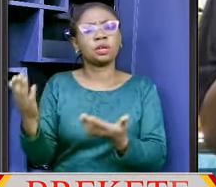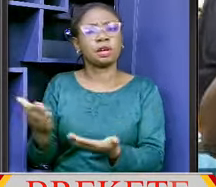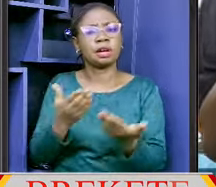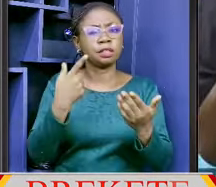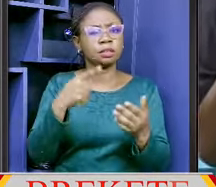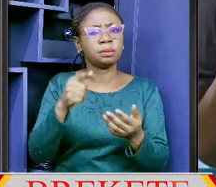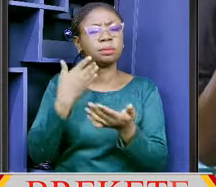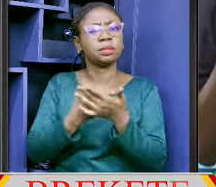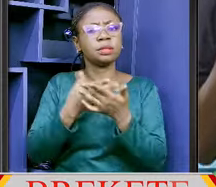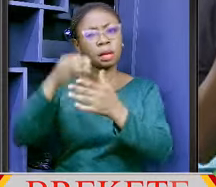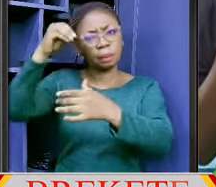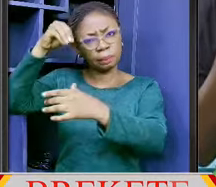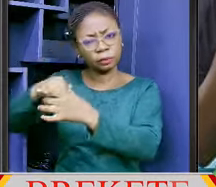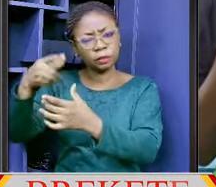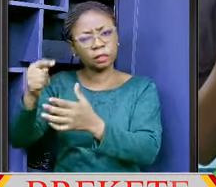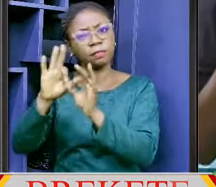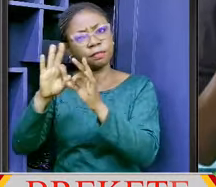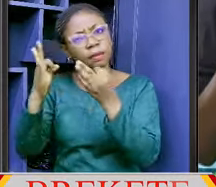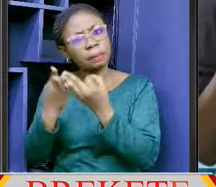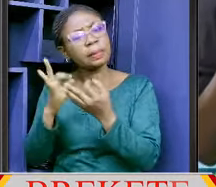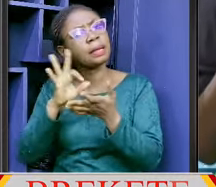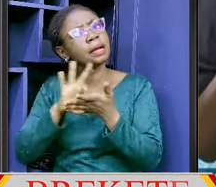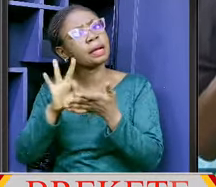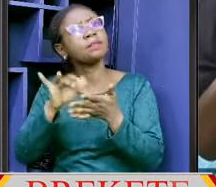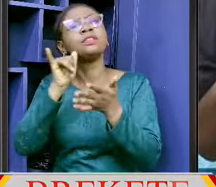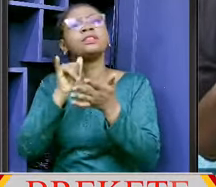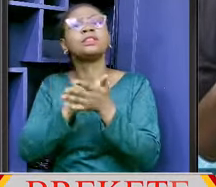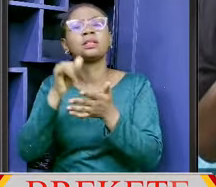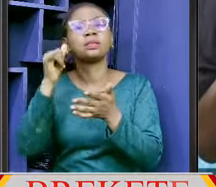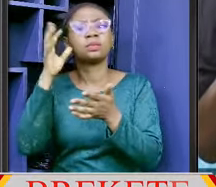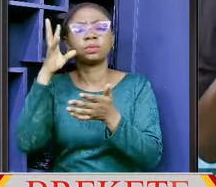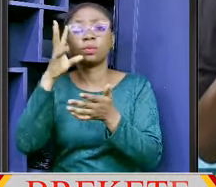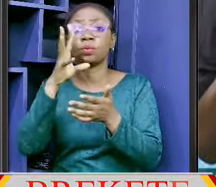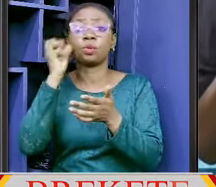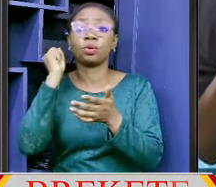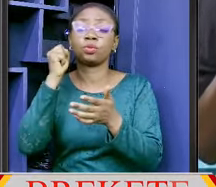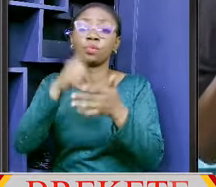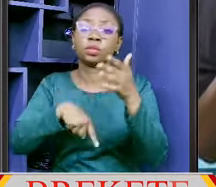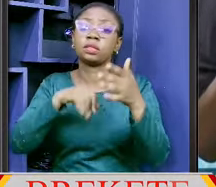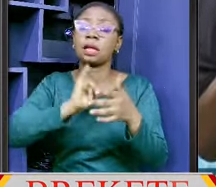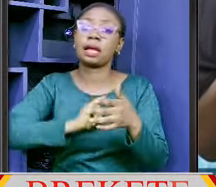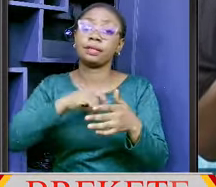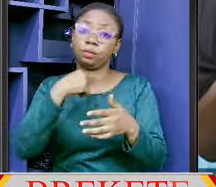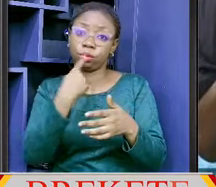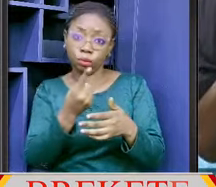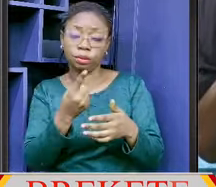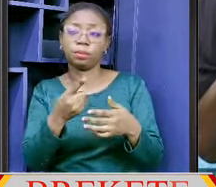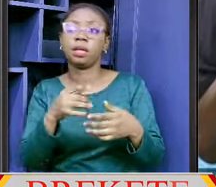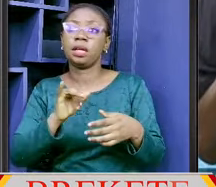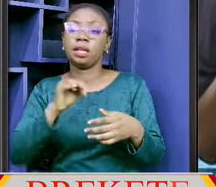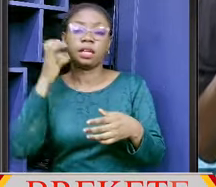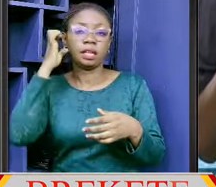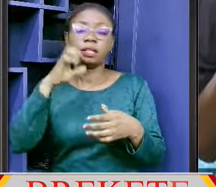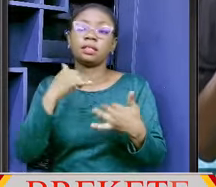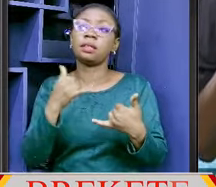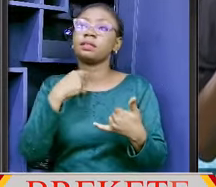and put in family account? That is what I told him. You know, I know that. He now tell